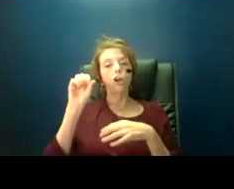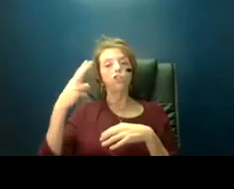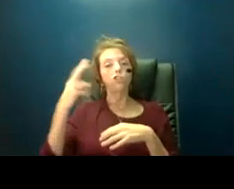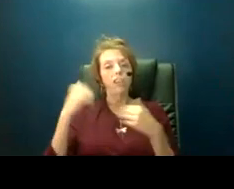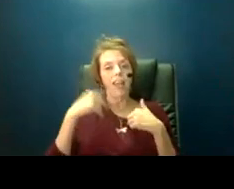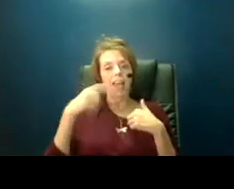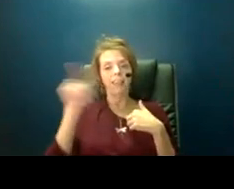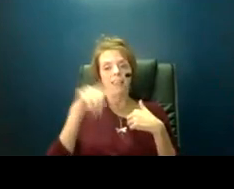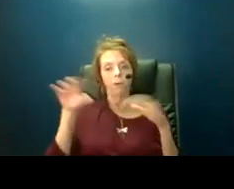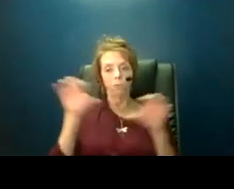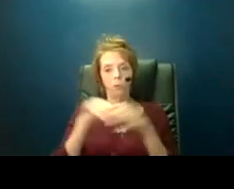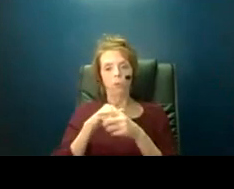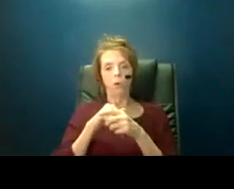do